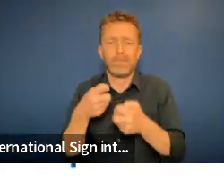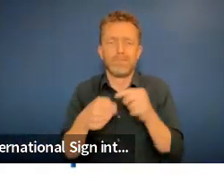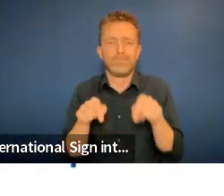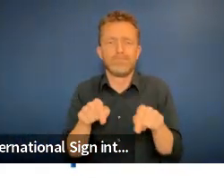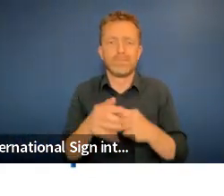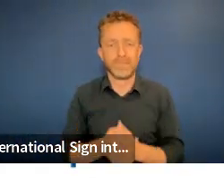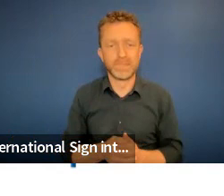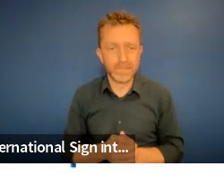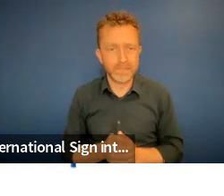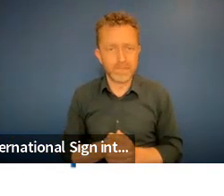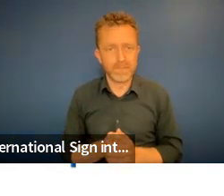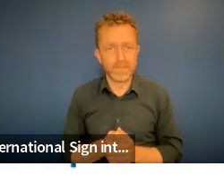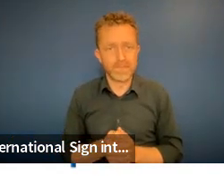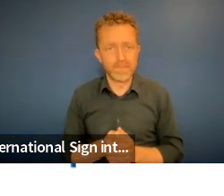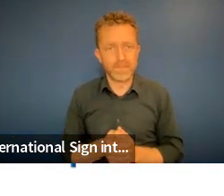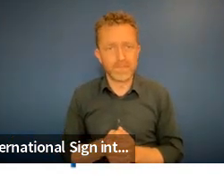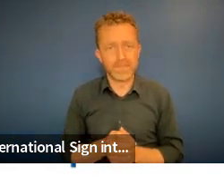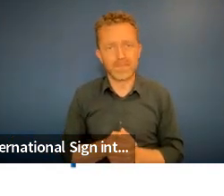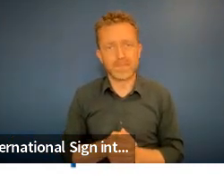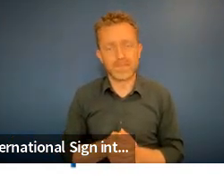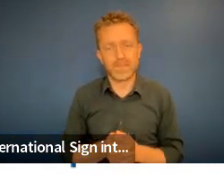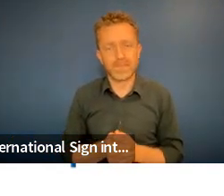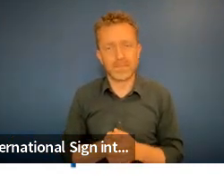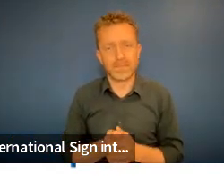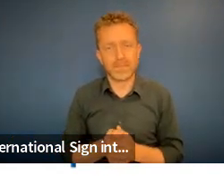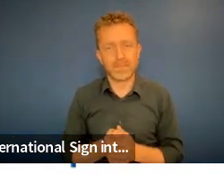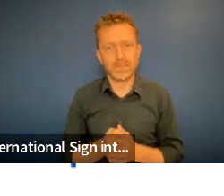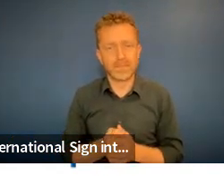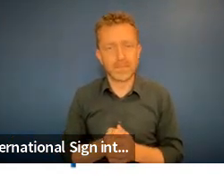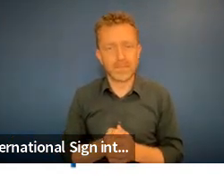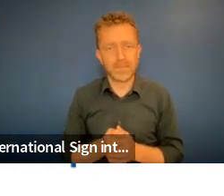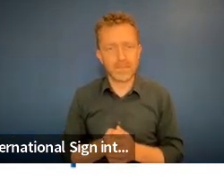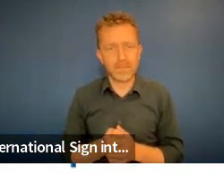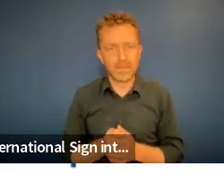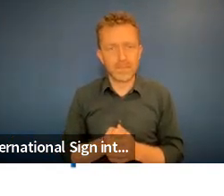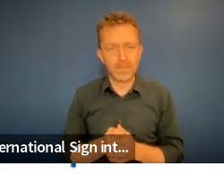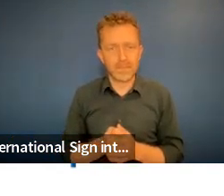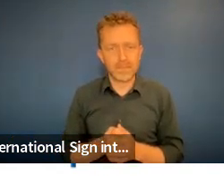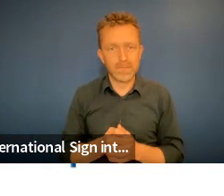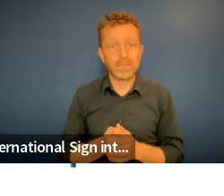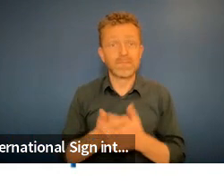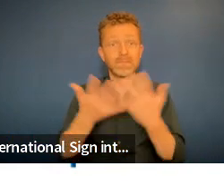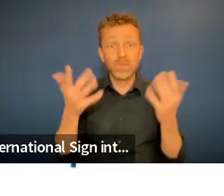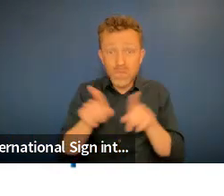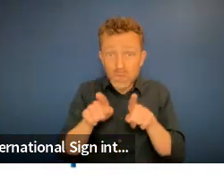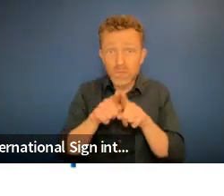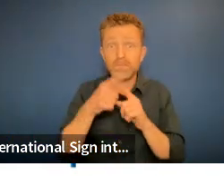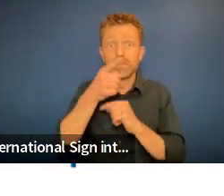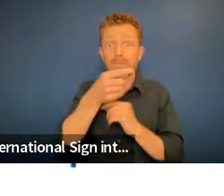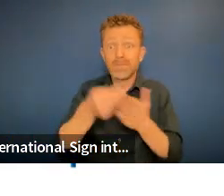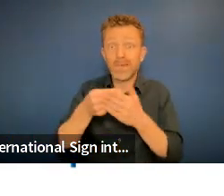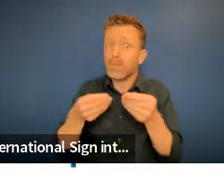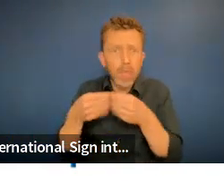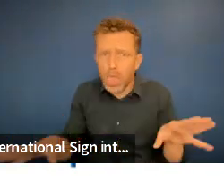into a broader strategy. These fragmentation leads to duplication of services and waste of resources. And this is what this